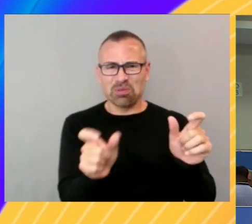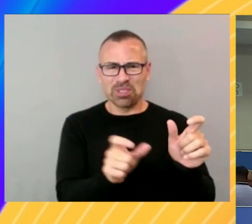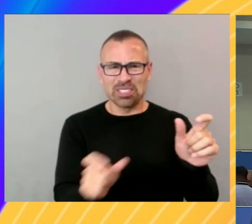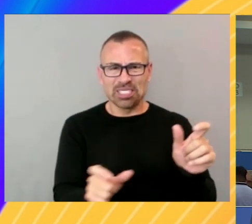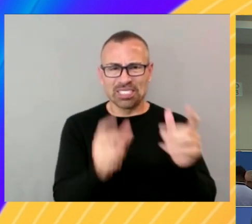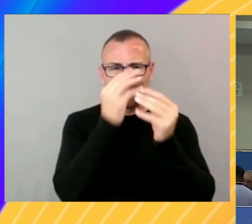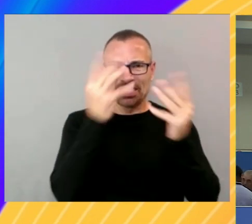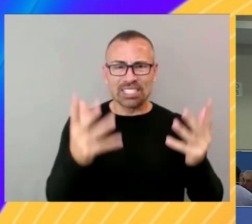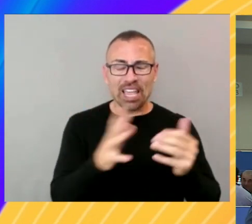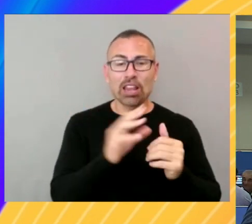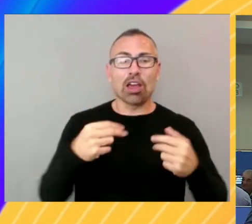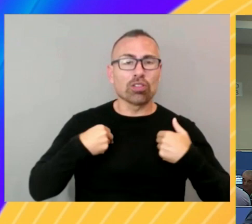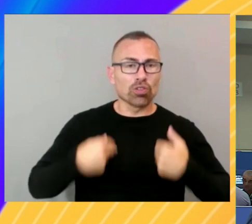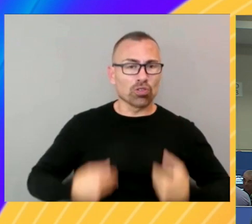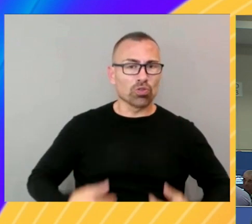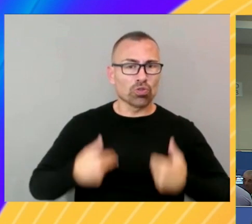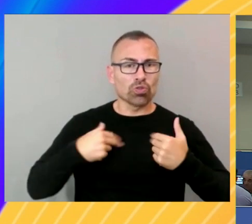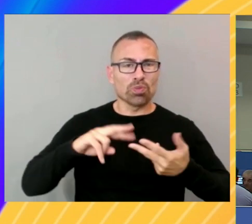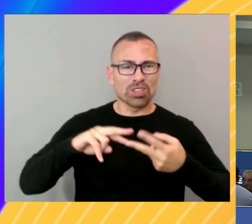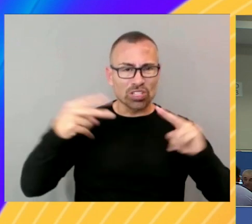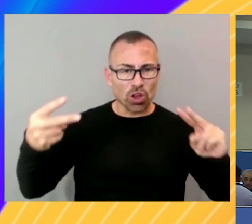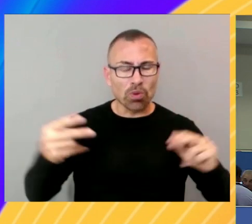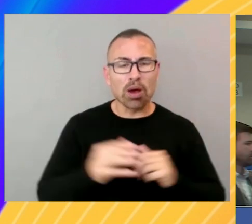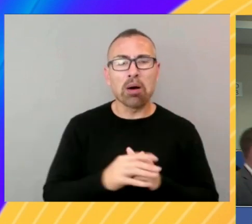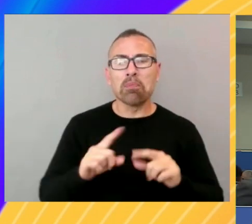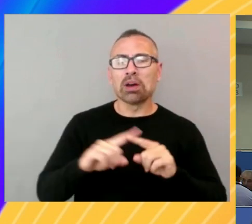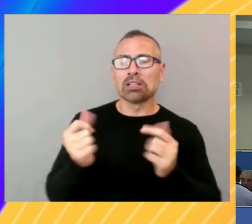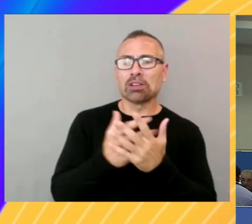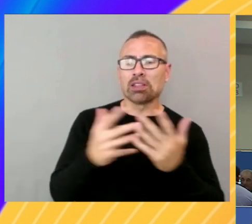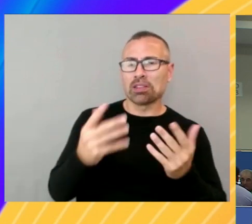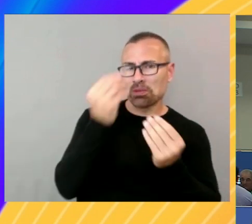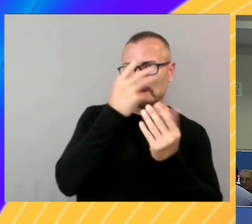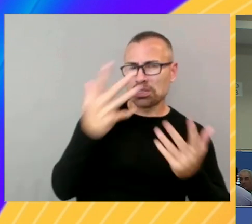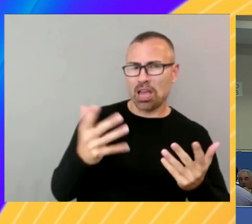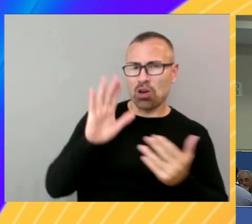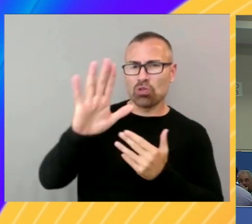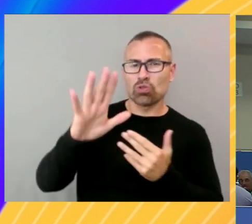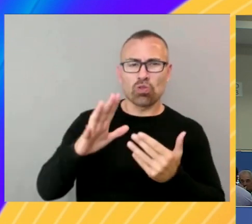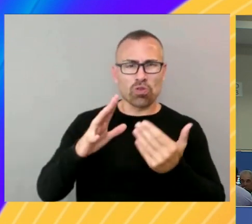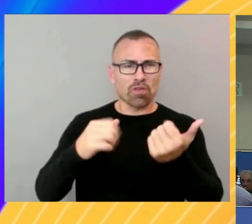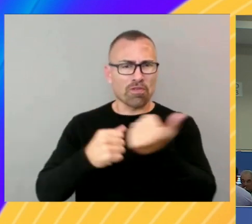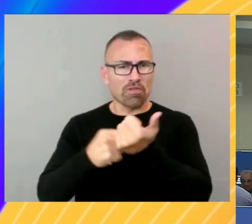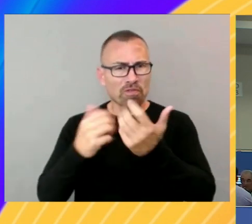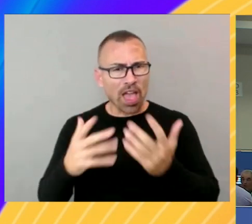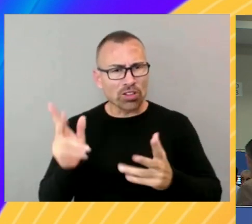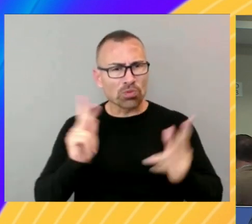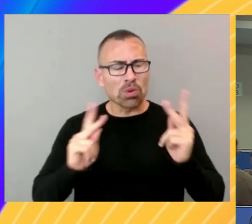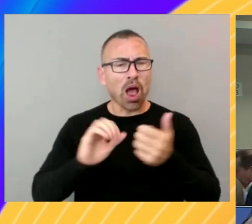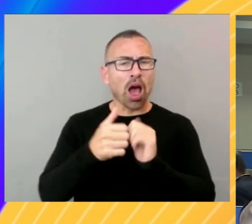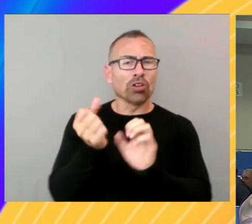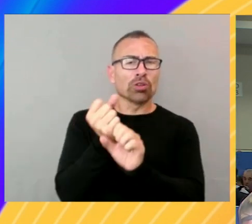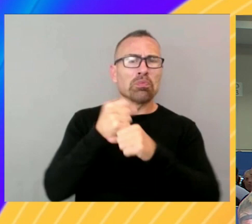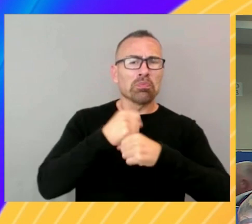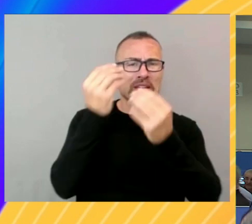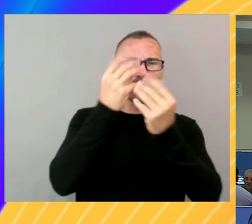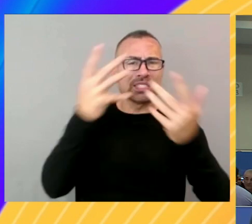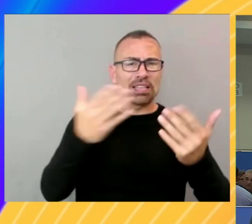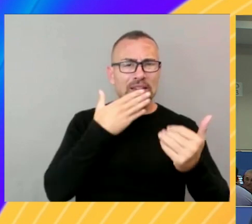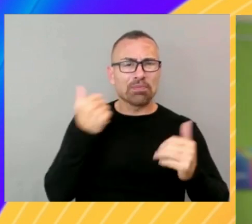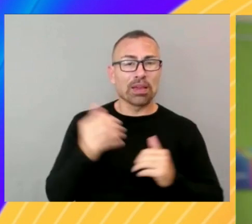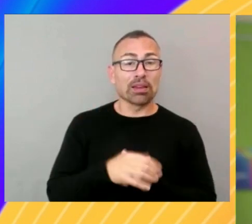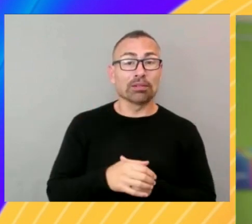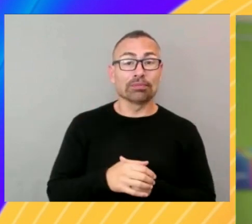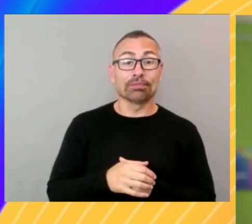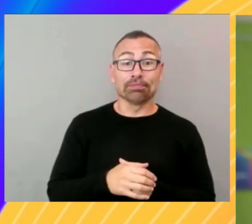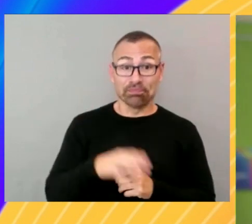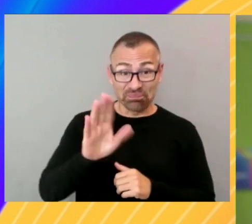to the data set folks, or how to make data better? Well, come to us if you know about valuable open data that you want to